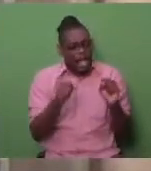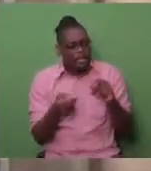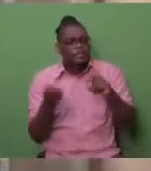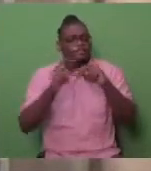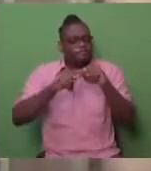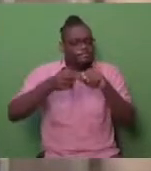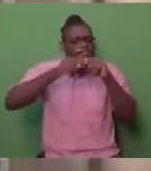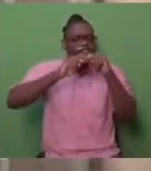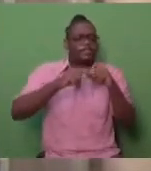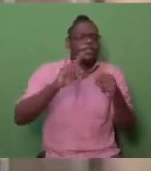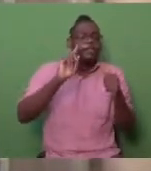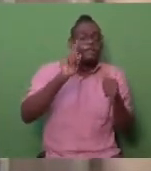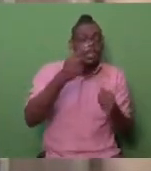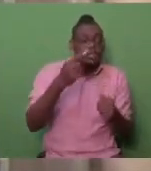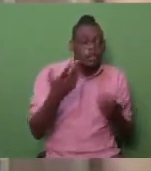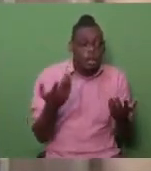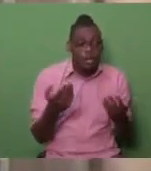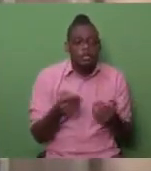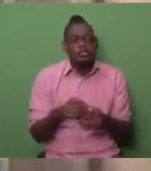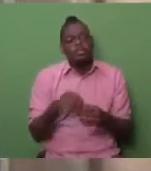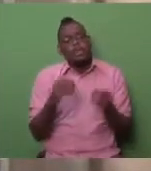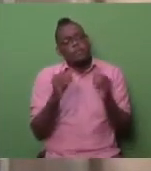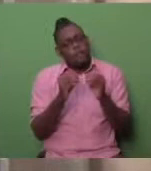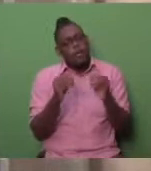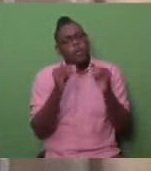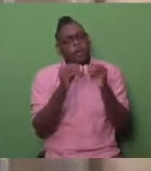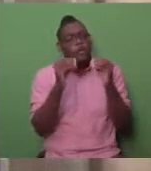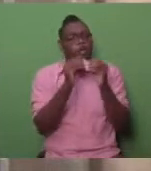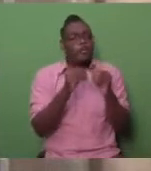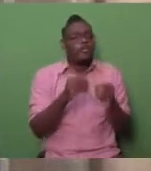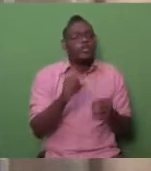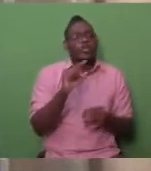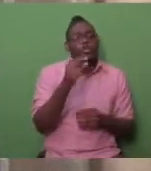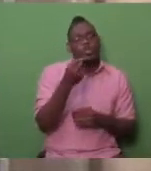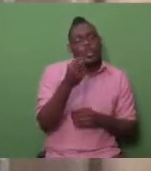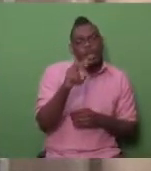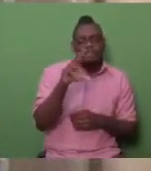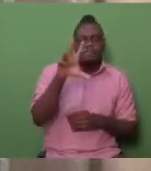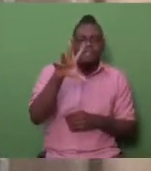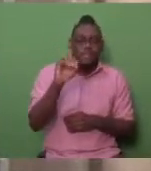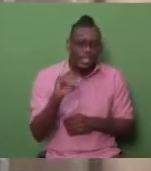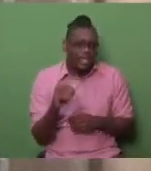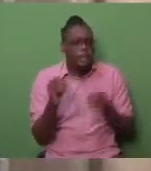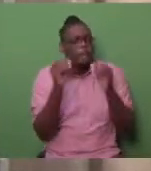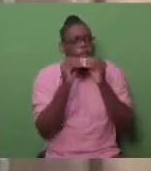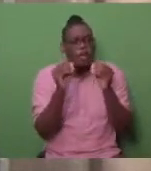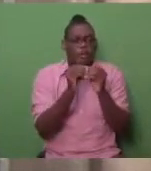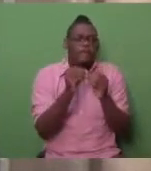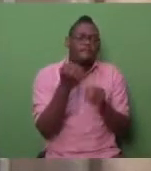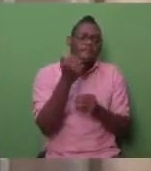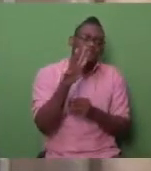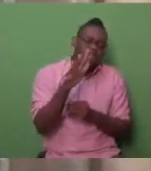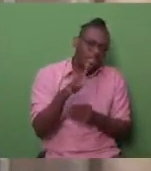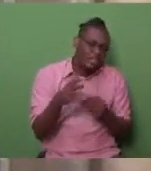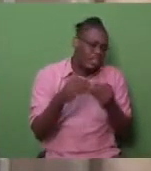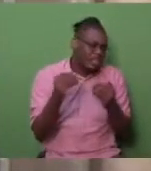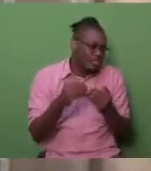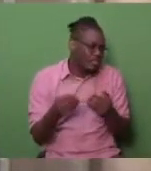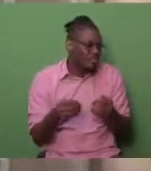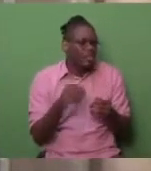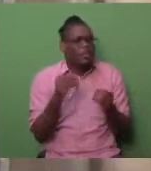to $12.50, and then from $12.50 to $15. More people had more money in their